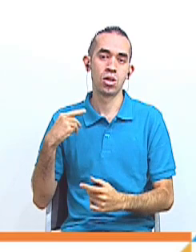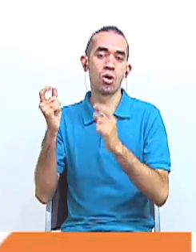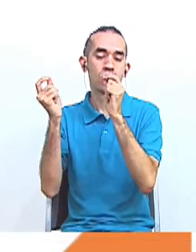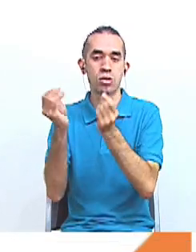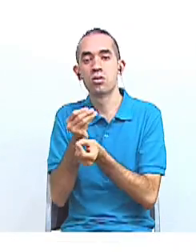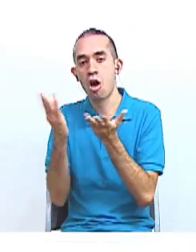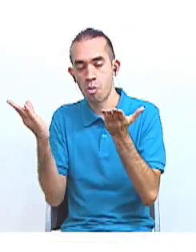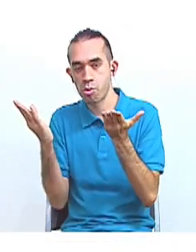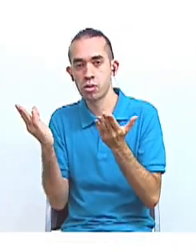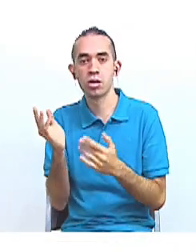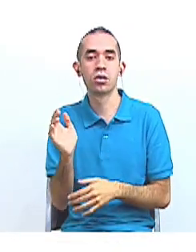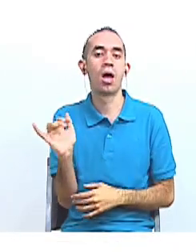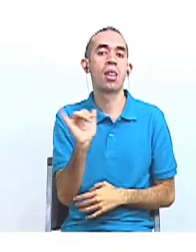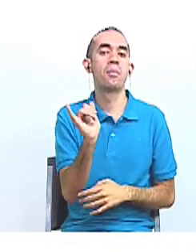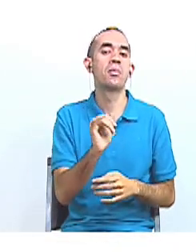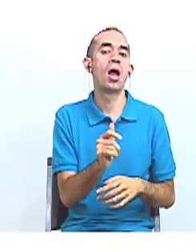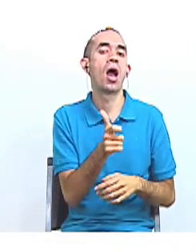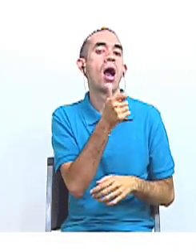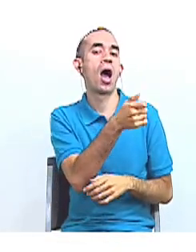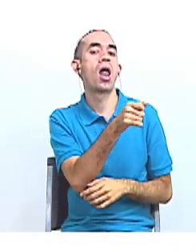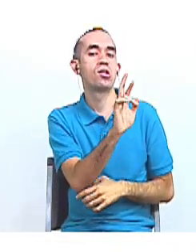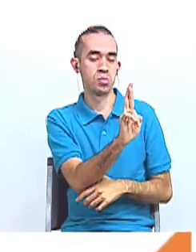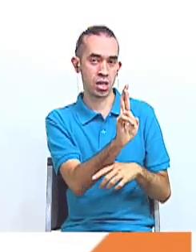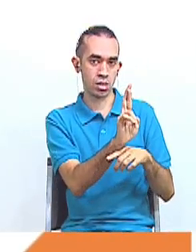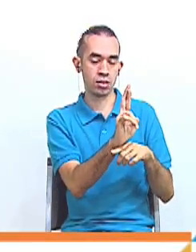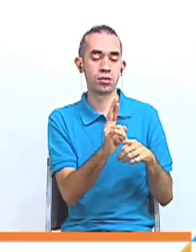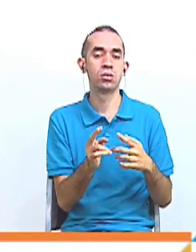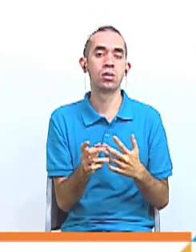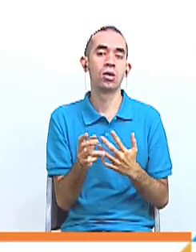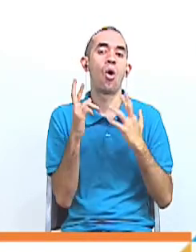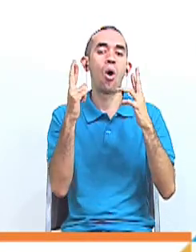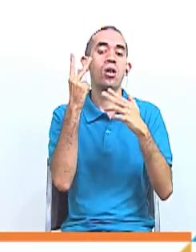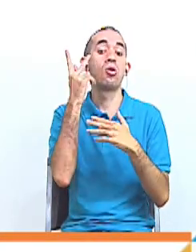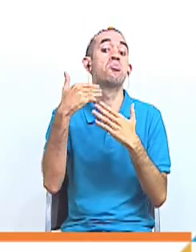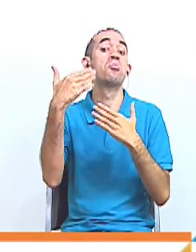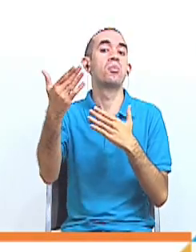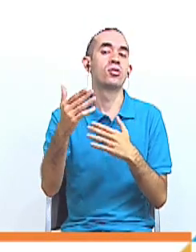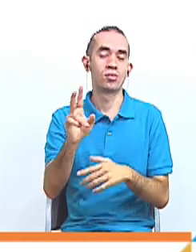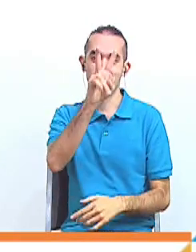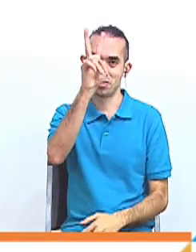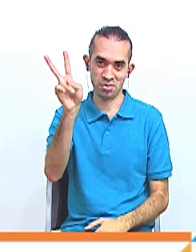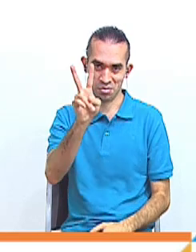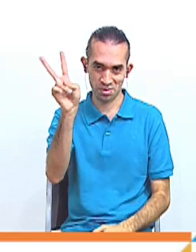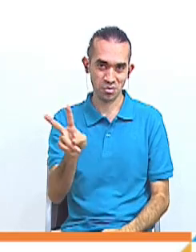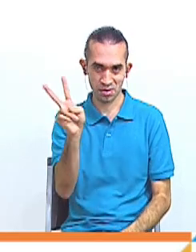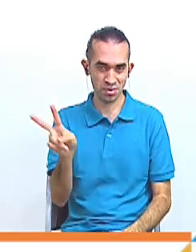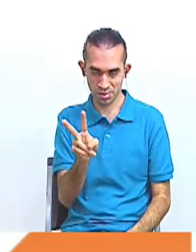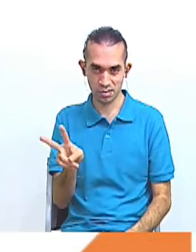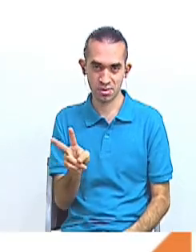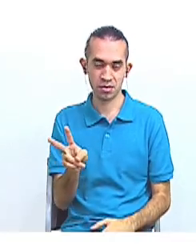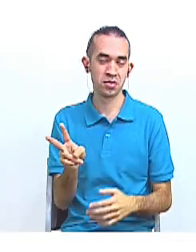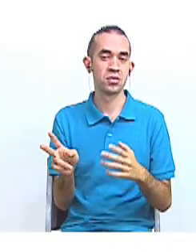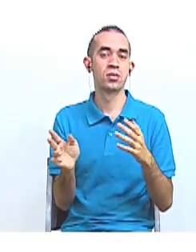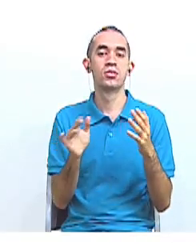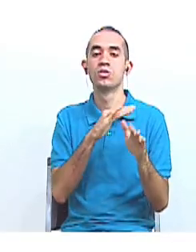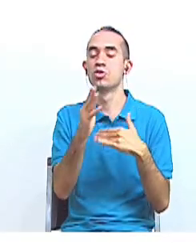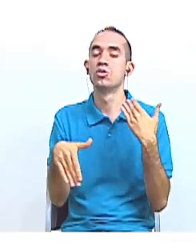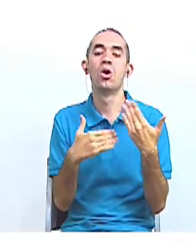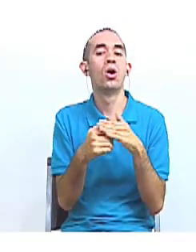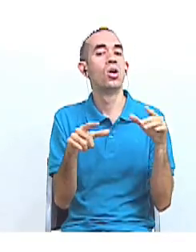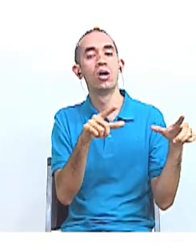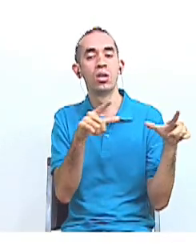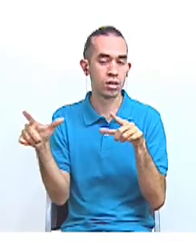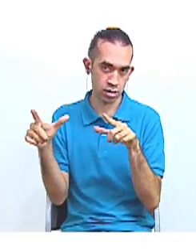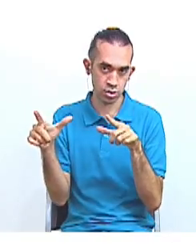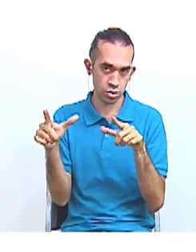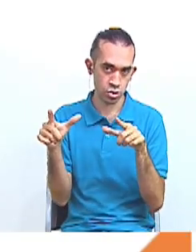Education and Repretel, right? And I hope to see you here every single Friday with everything that we need to